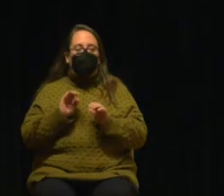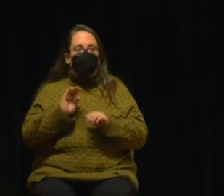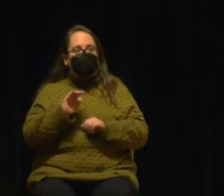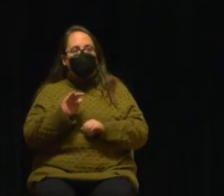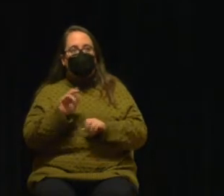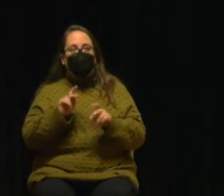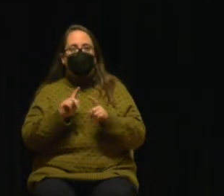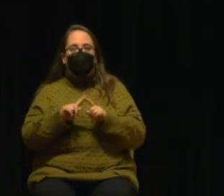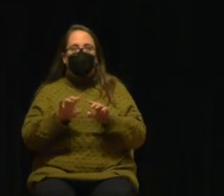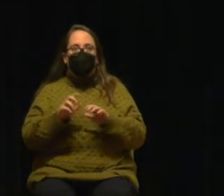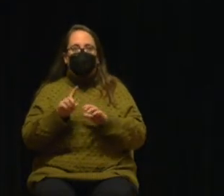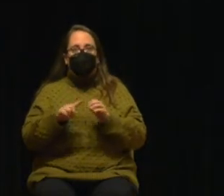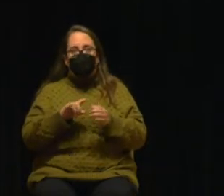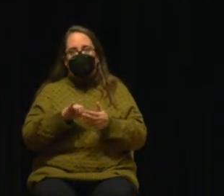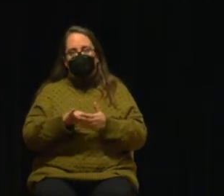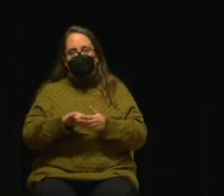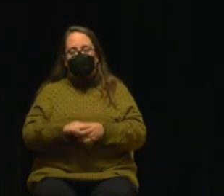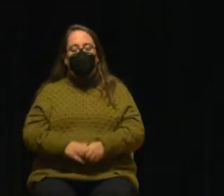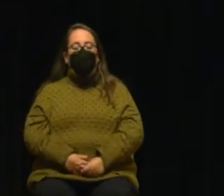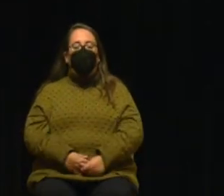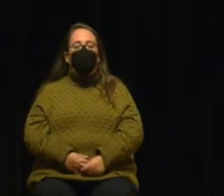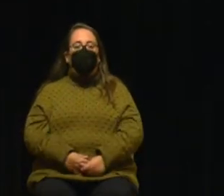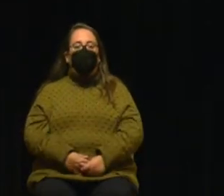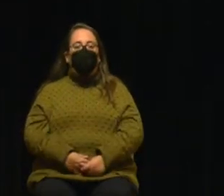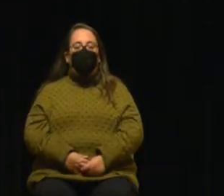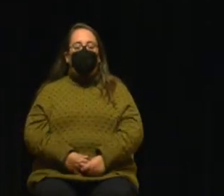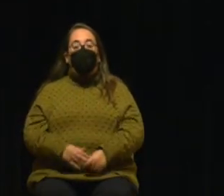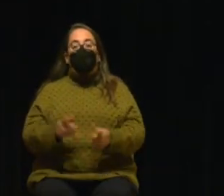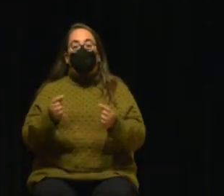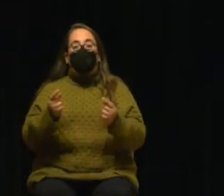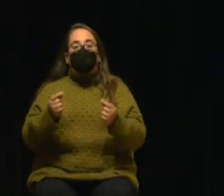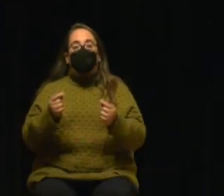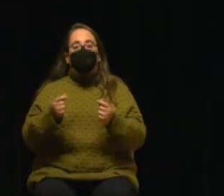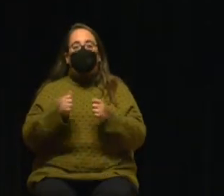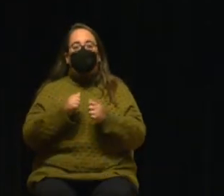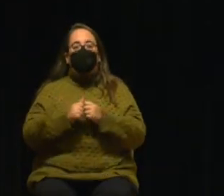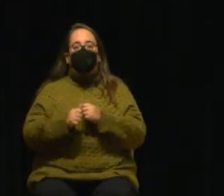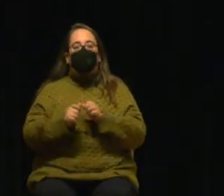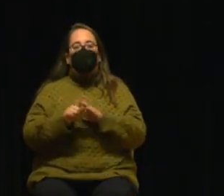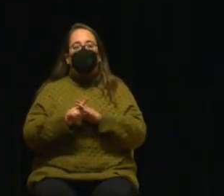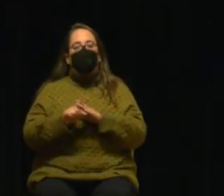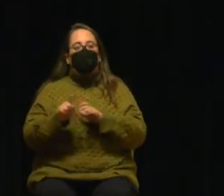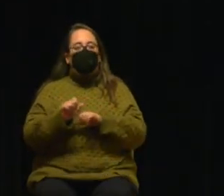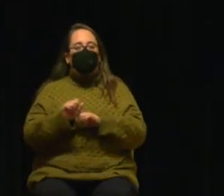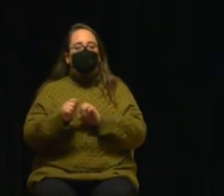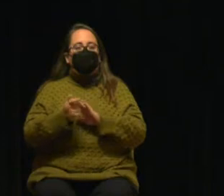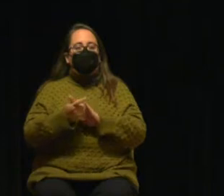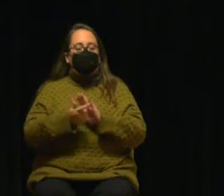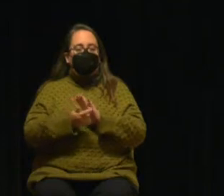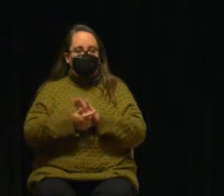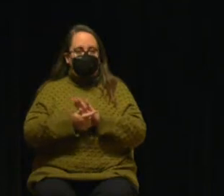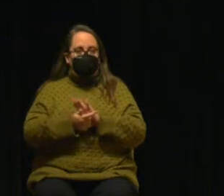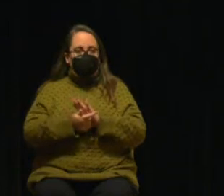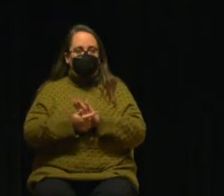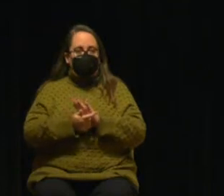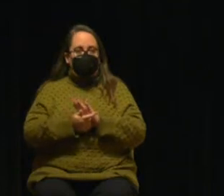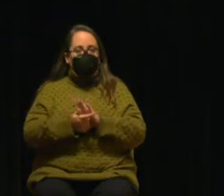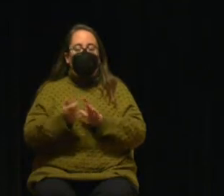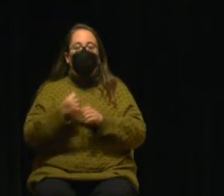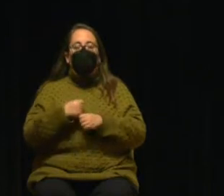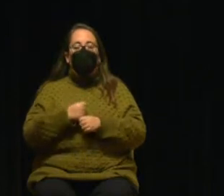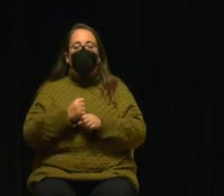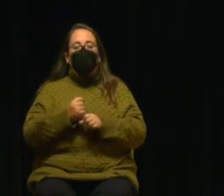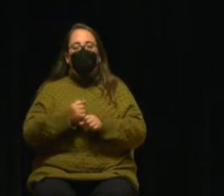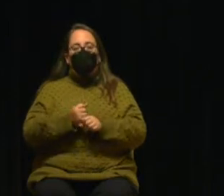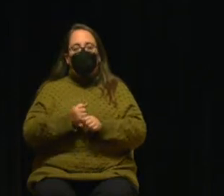Congress to do something about that. That thing that they did was the passage of the Fugitive Slave Law, which in essence created